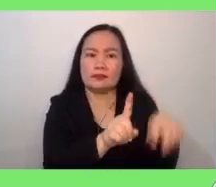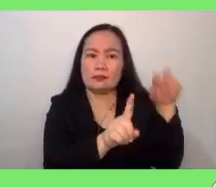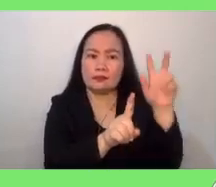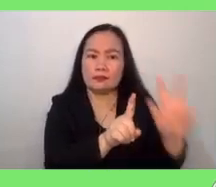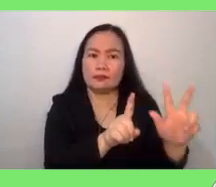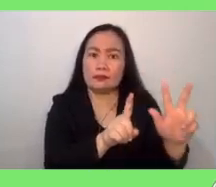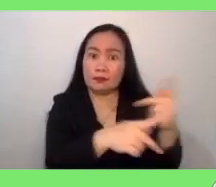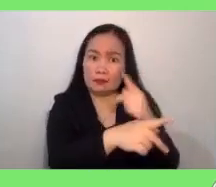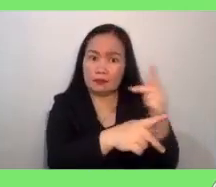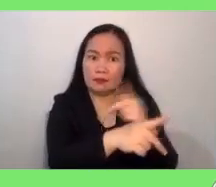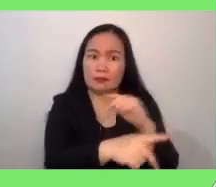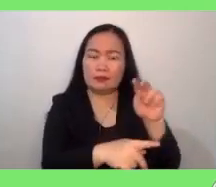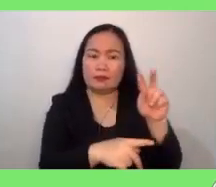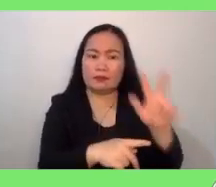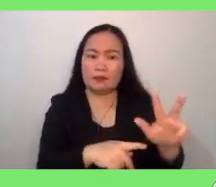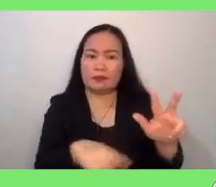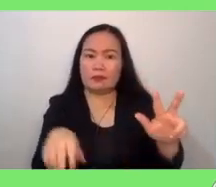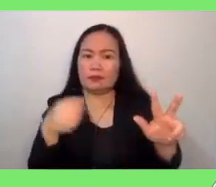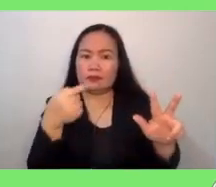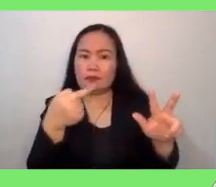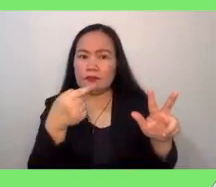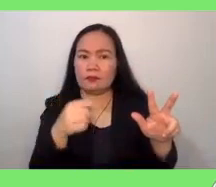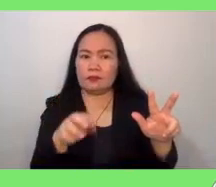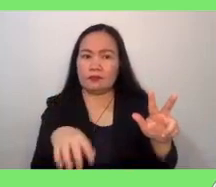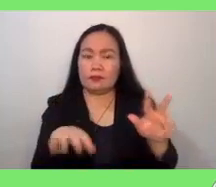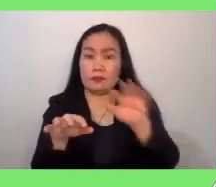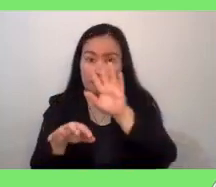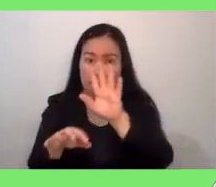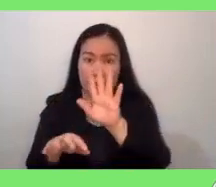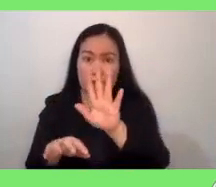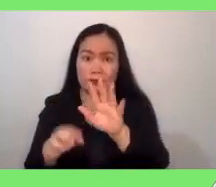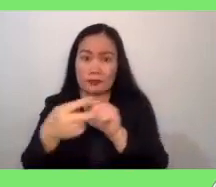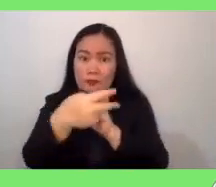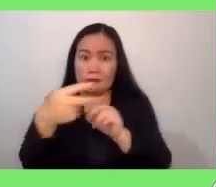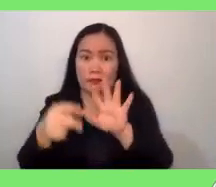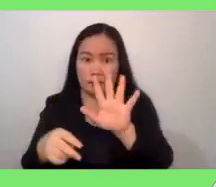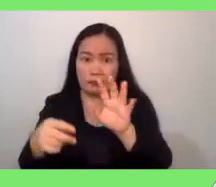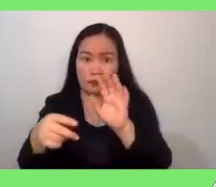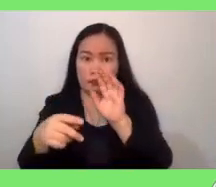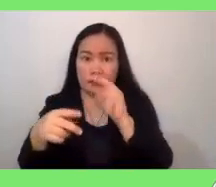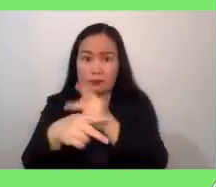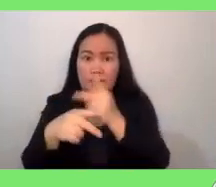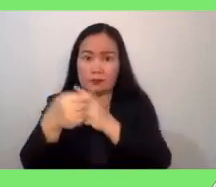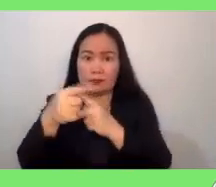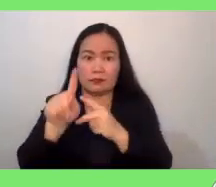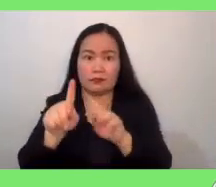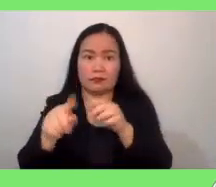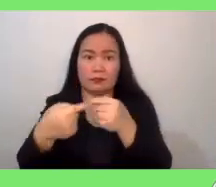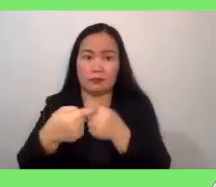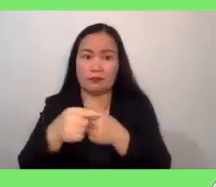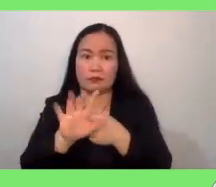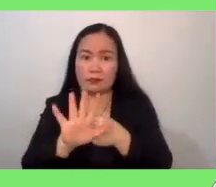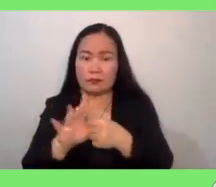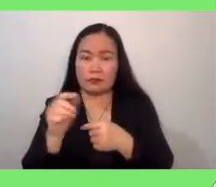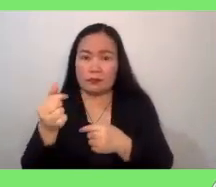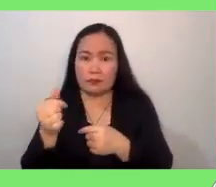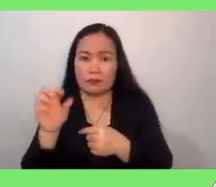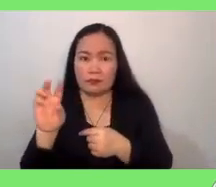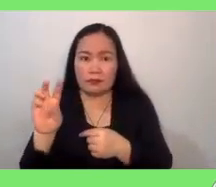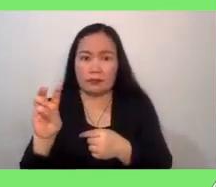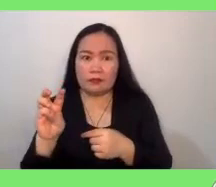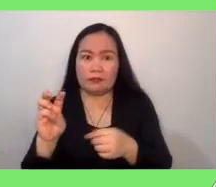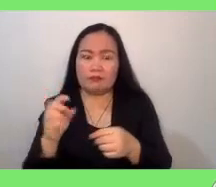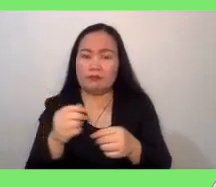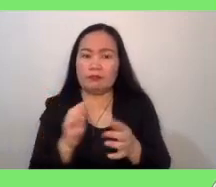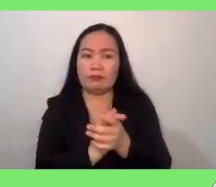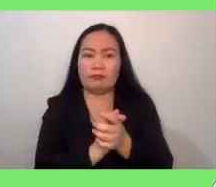1. So, 3 times 1 na siya. Equals 5 times negative 1, that is negative 5. Okay, kasi different signs